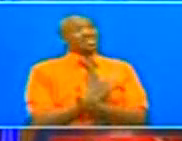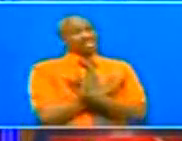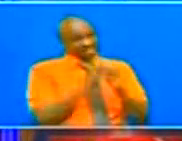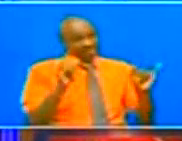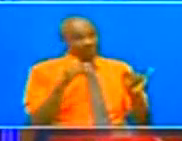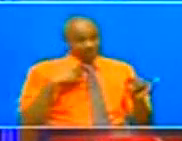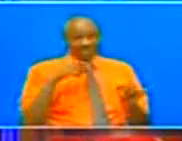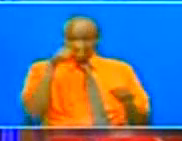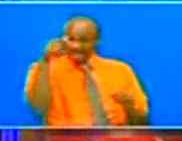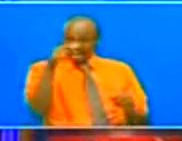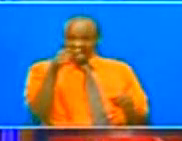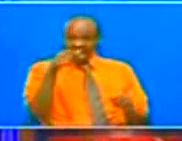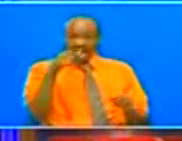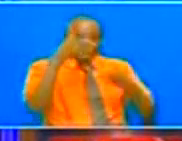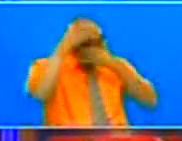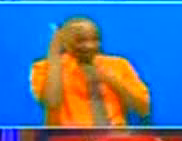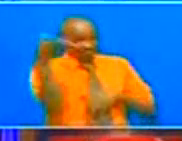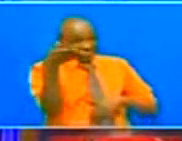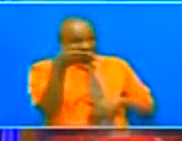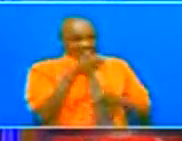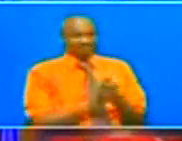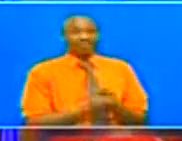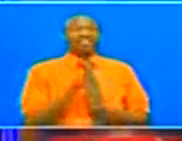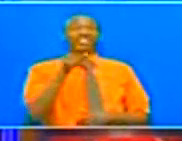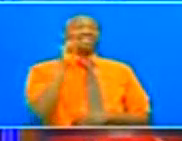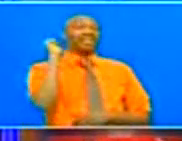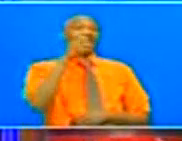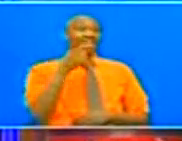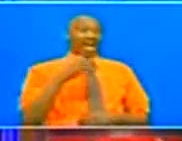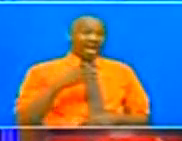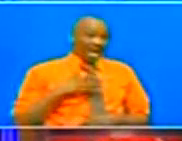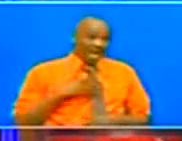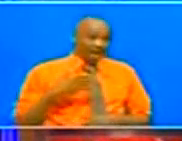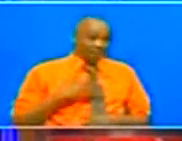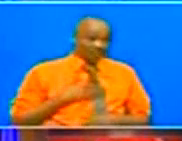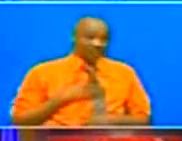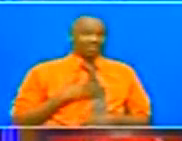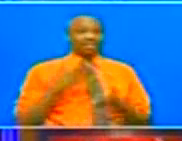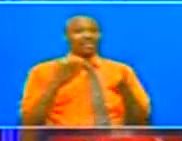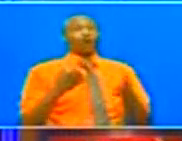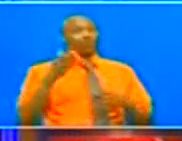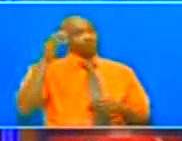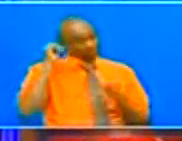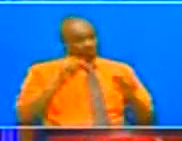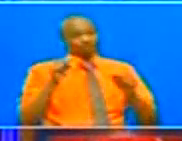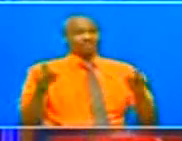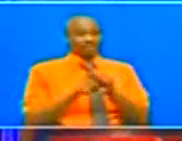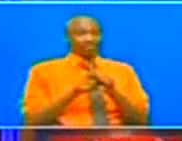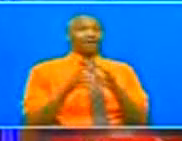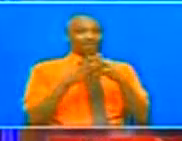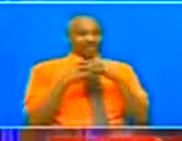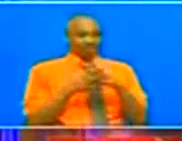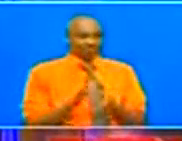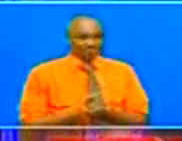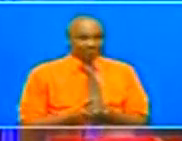Al-Shabaab. And I told you earlier, this country is at where U.S. was at September 11th. So you want to send